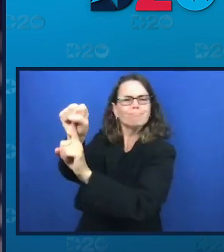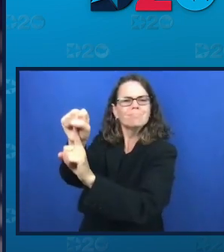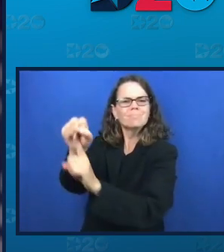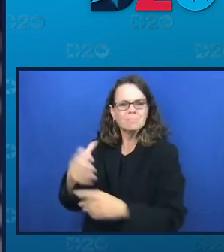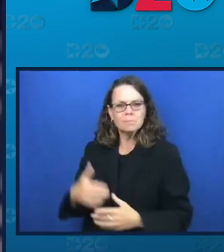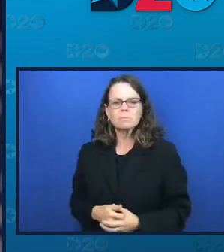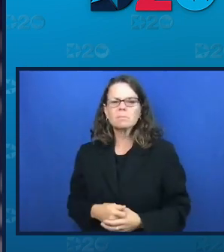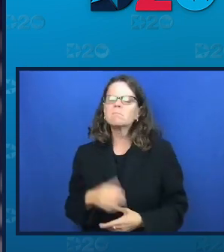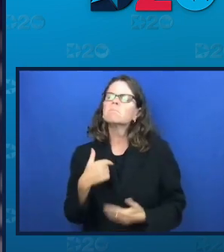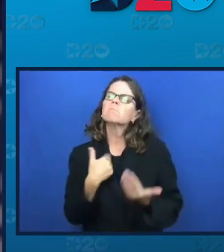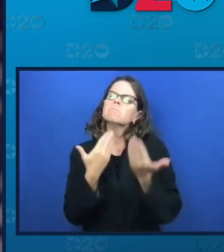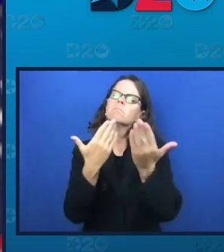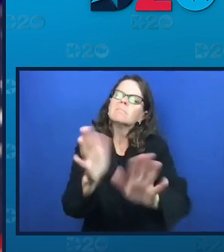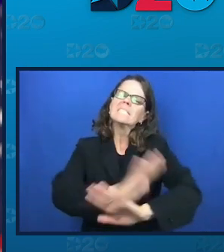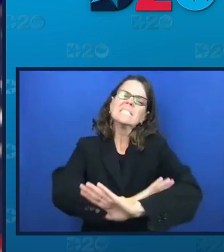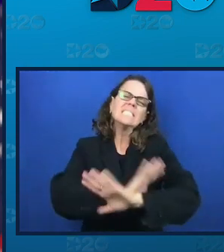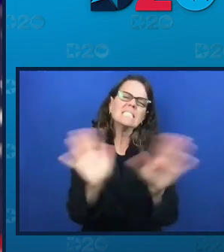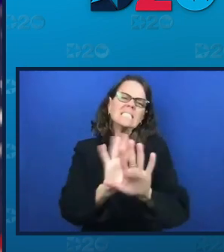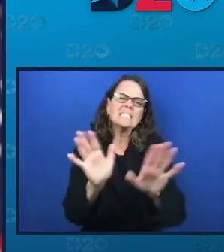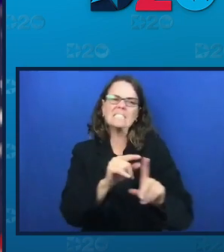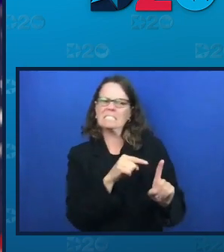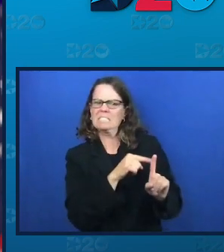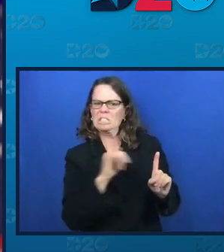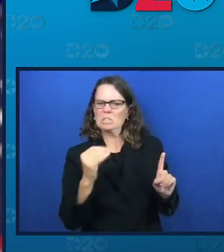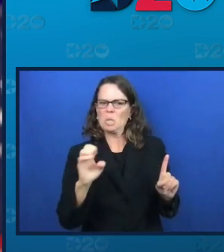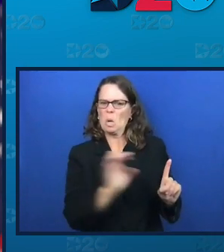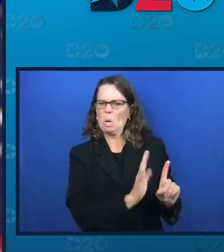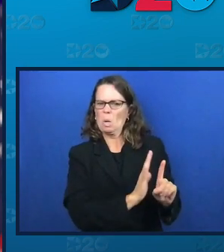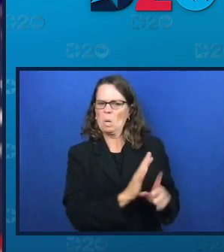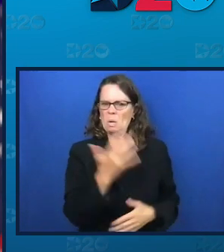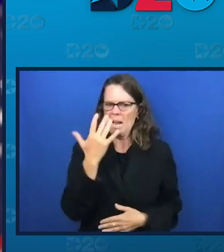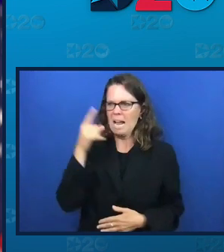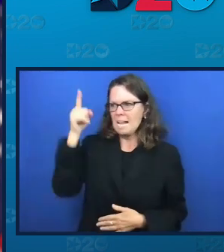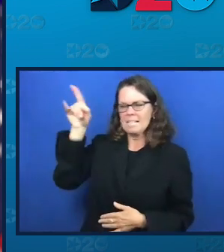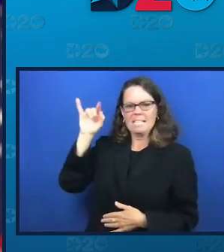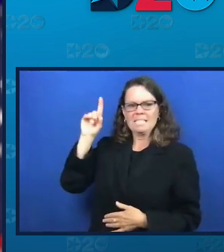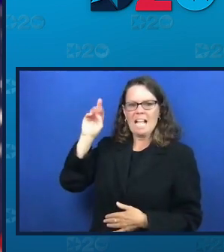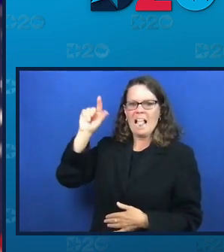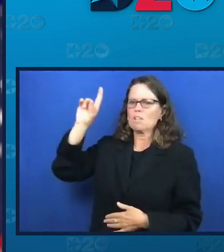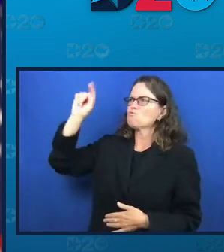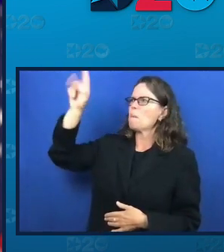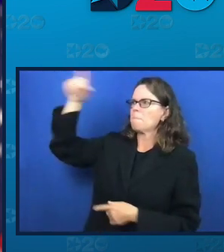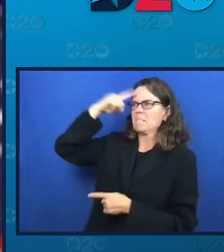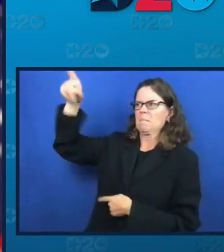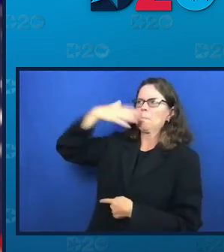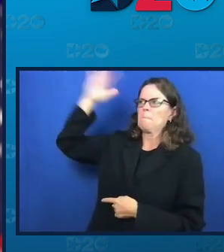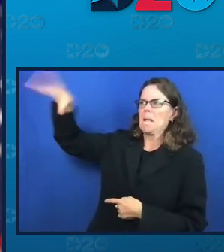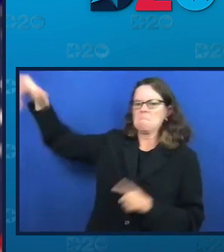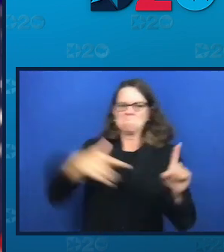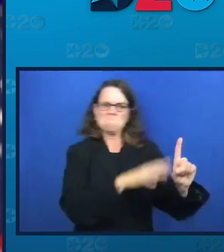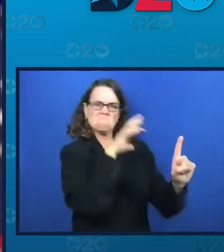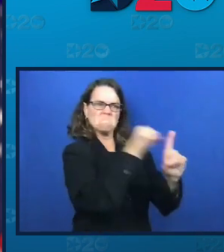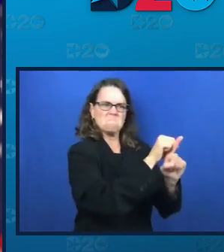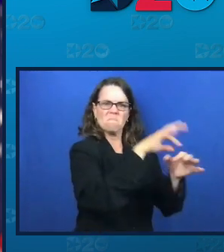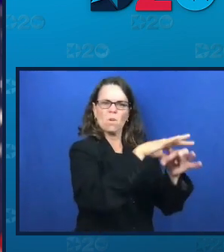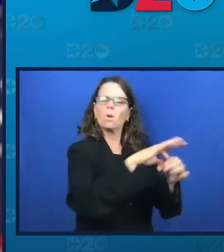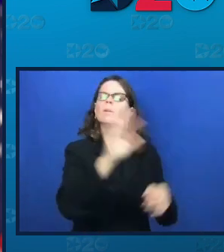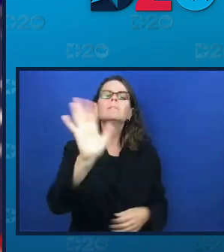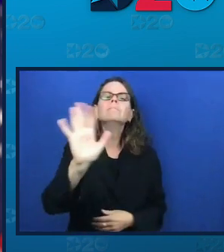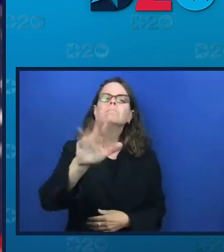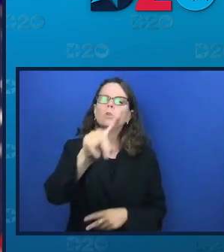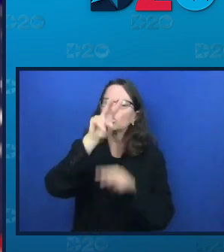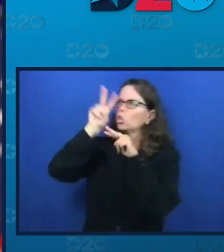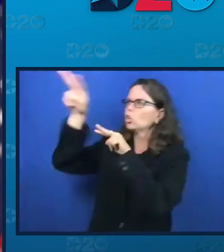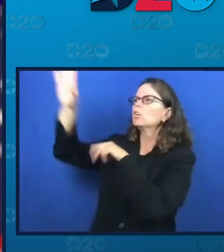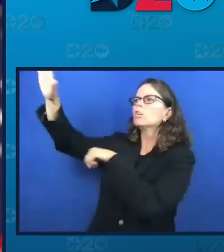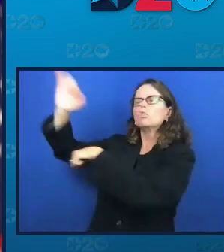because he's done a bad job. Today, unemployment is at historic highs, and small businesses are struggling